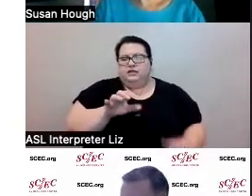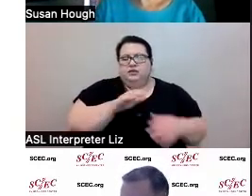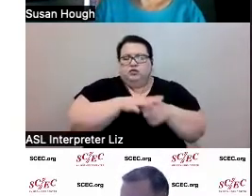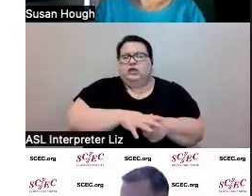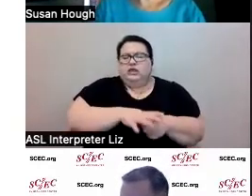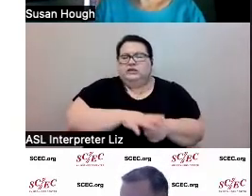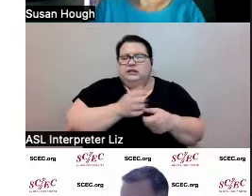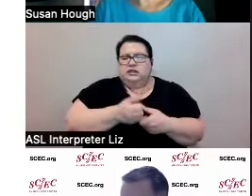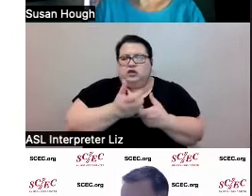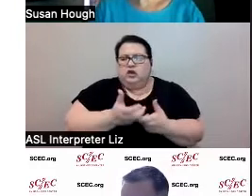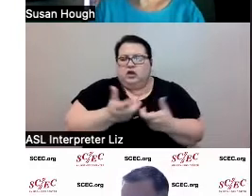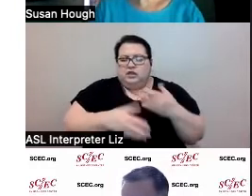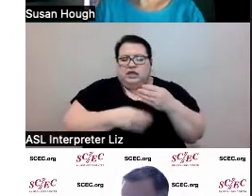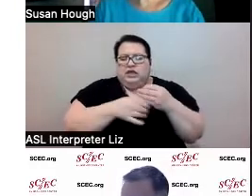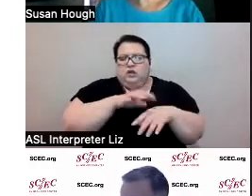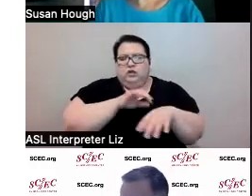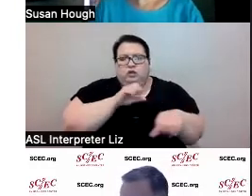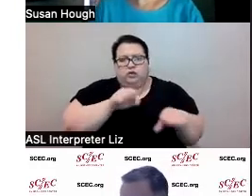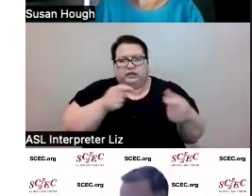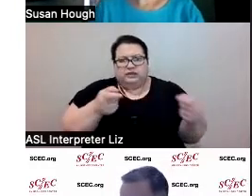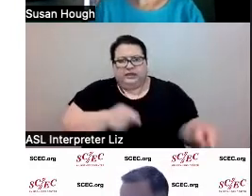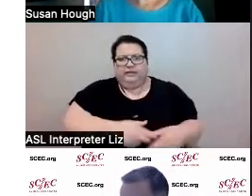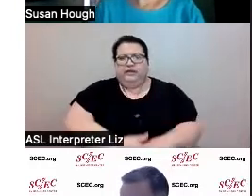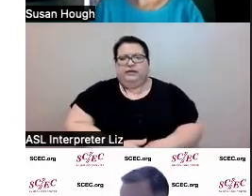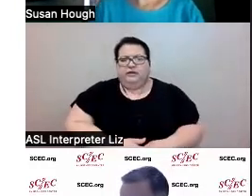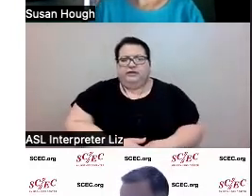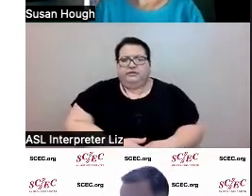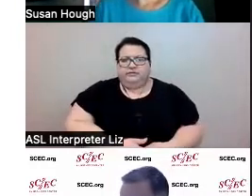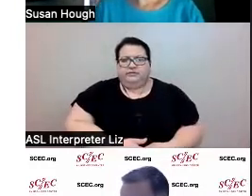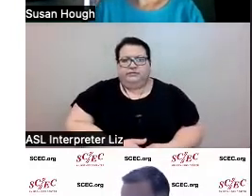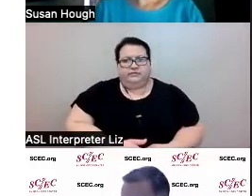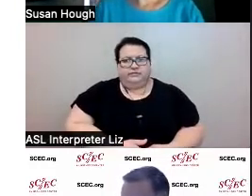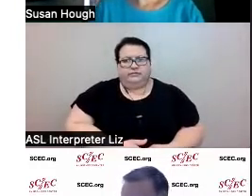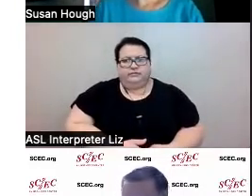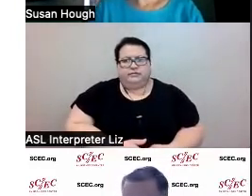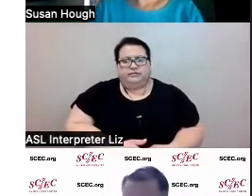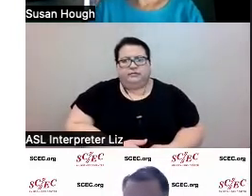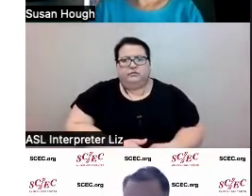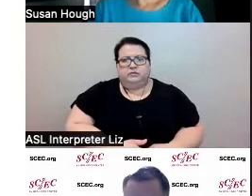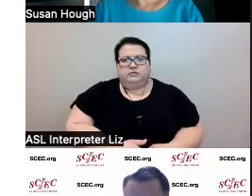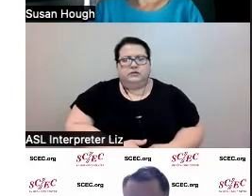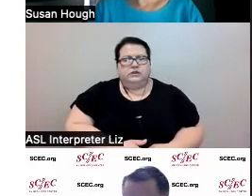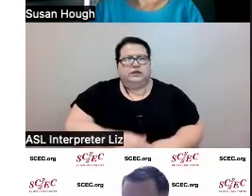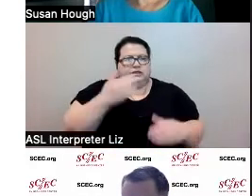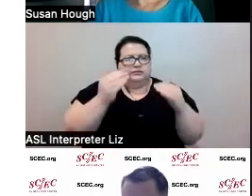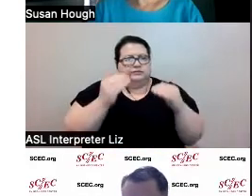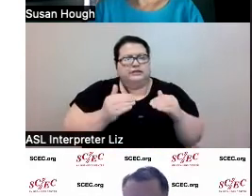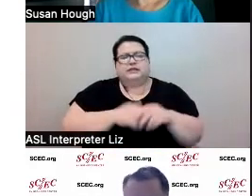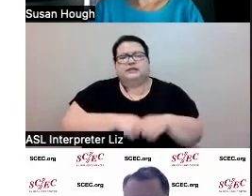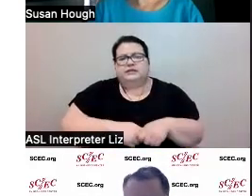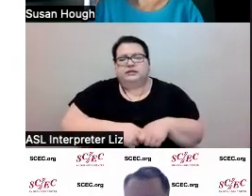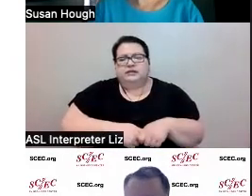that can cause additional earthquakes to happen. And let's see if the slides. Next